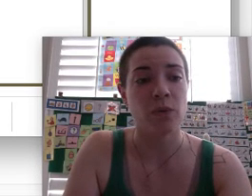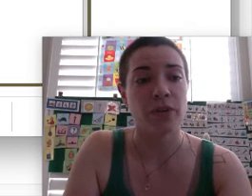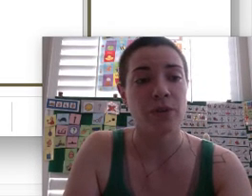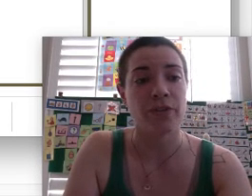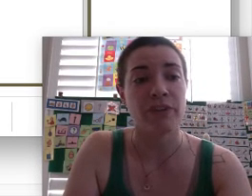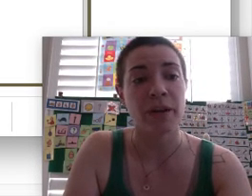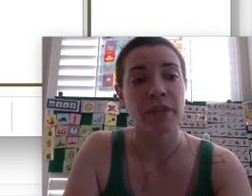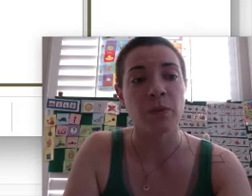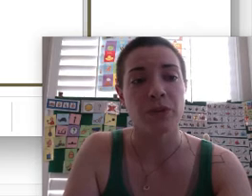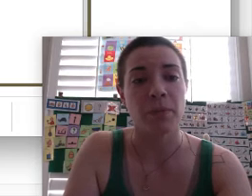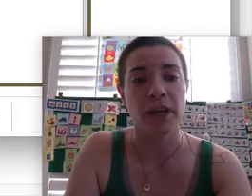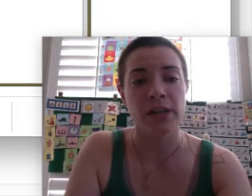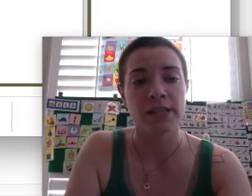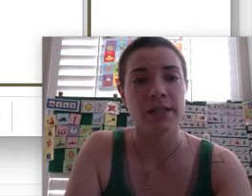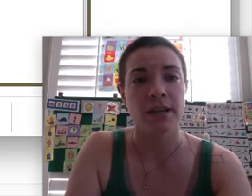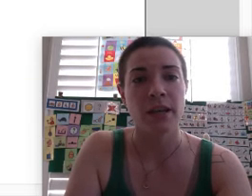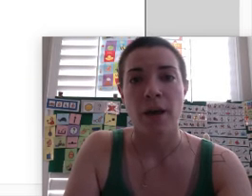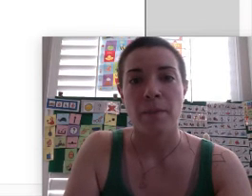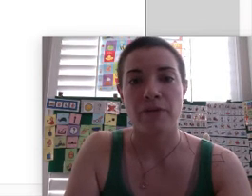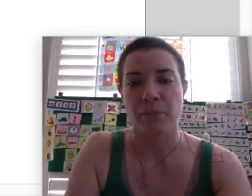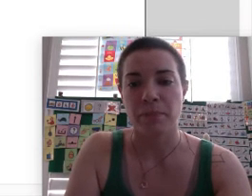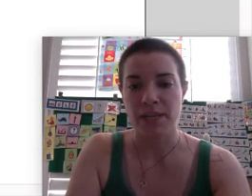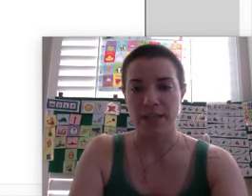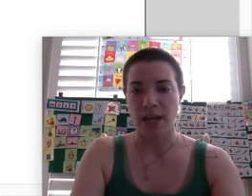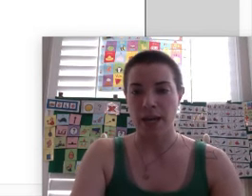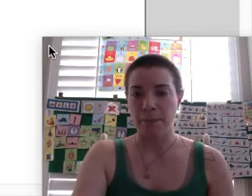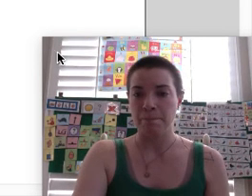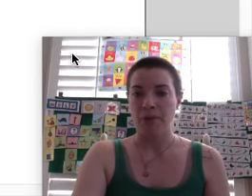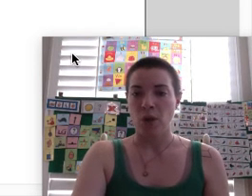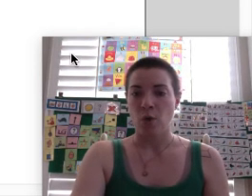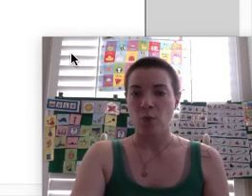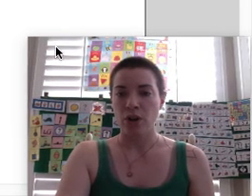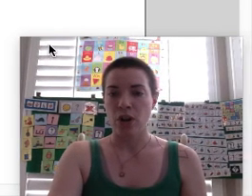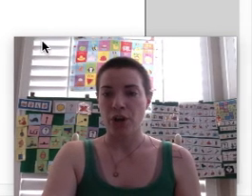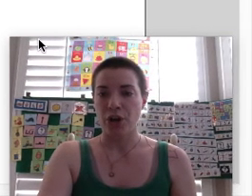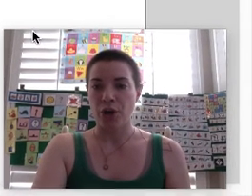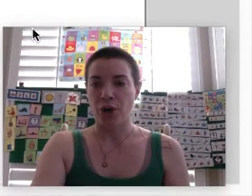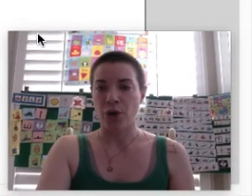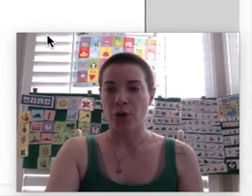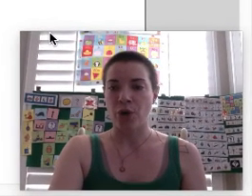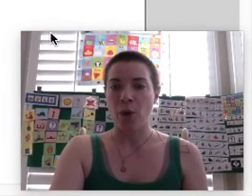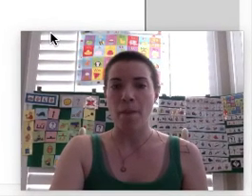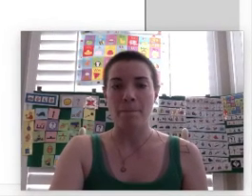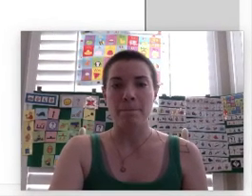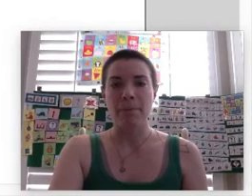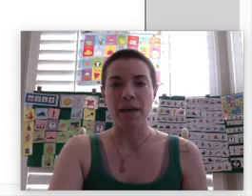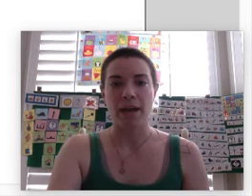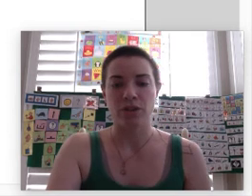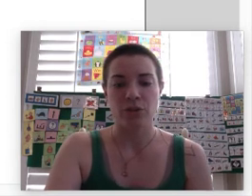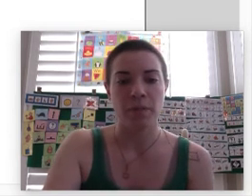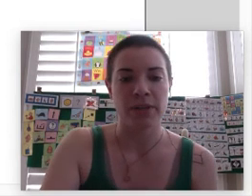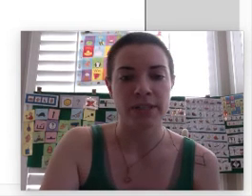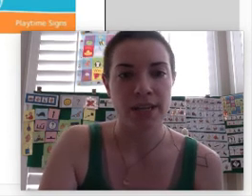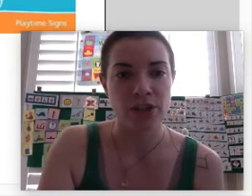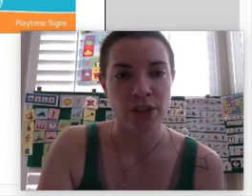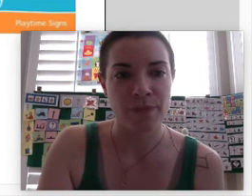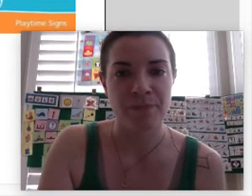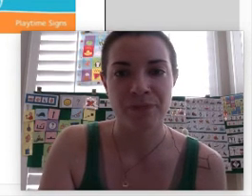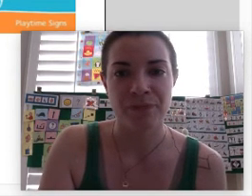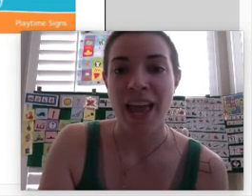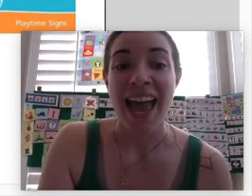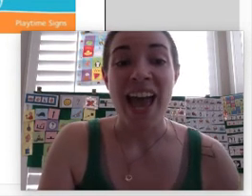it with your family, with your parents. But for the meantime, we're gonna go back to our